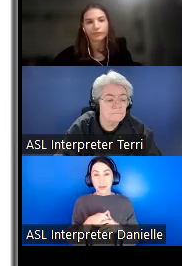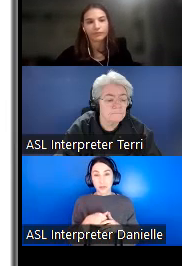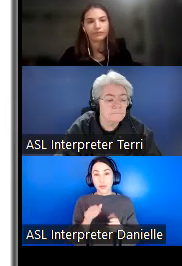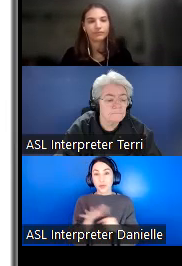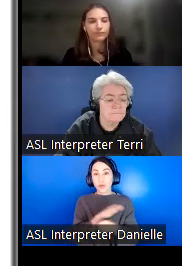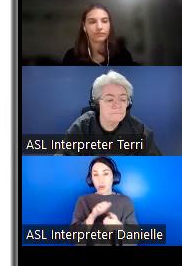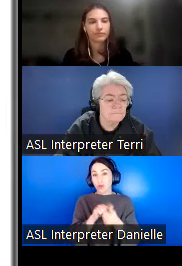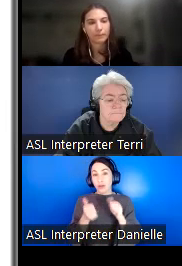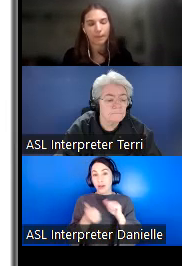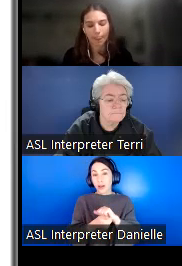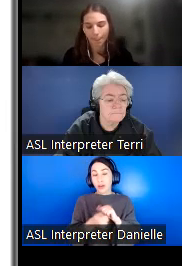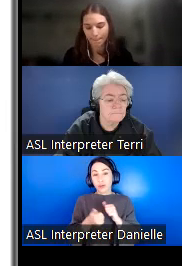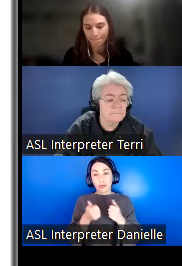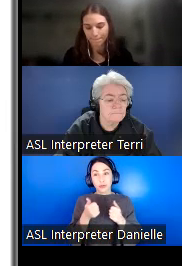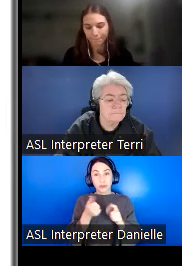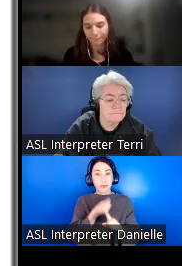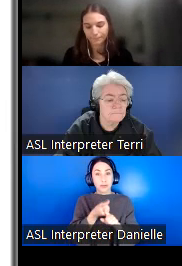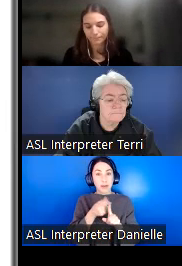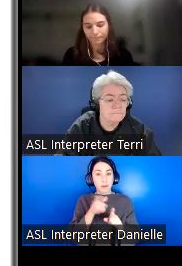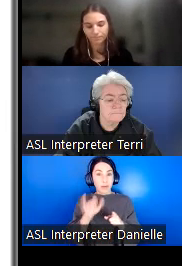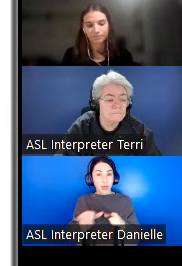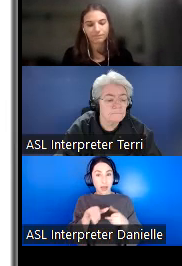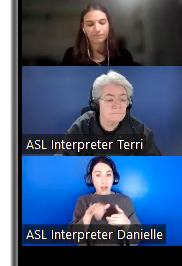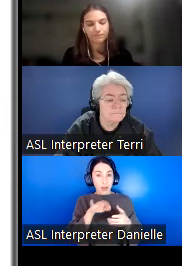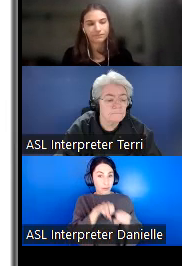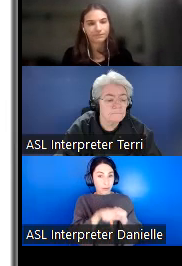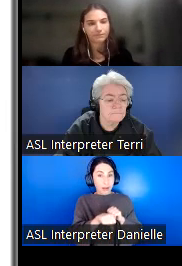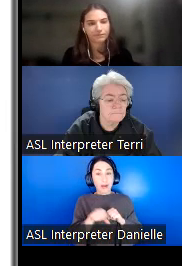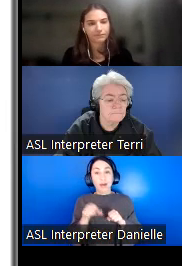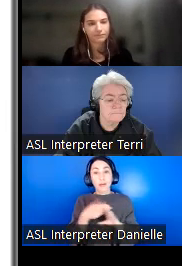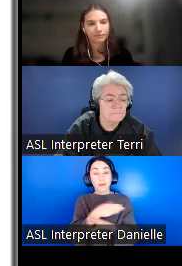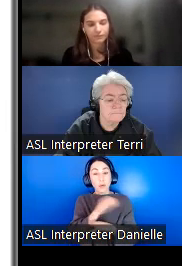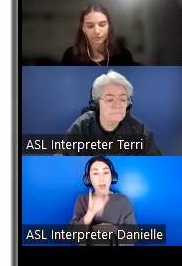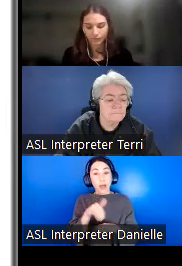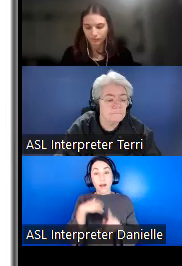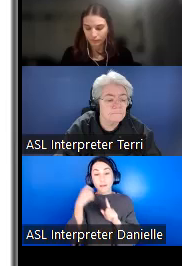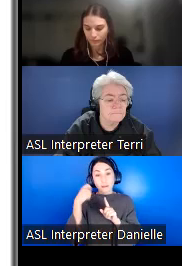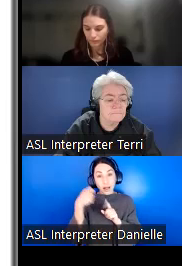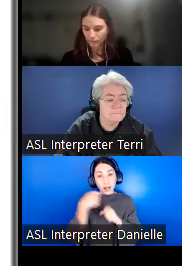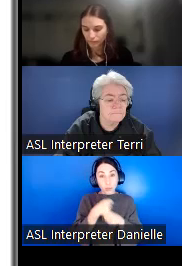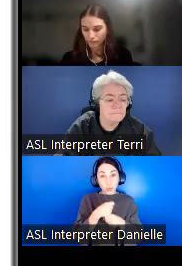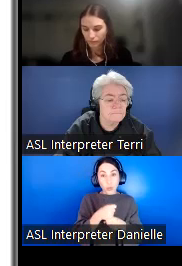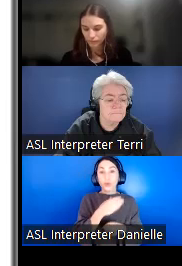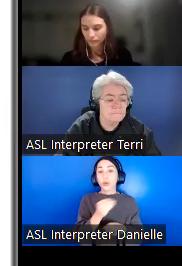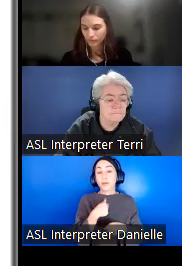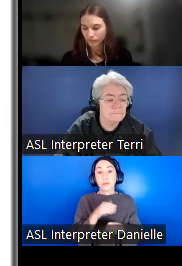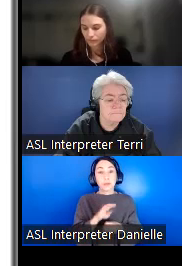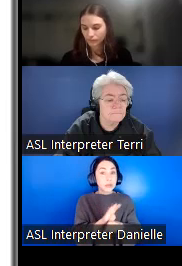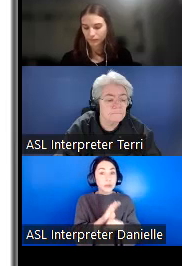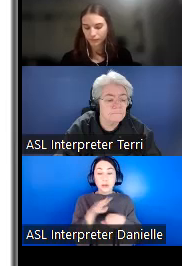result of the rape. I mean, prior to that, I was actually a film producer, and I'd been working, pretty busy, active